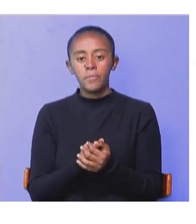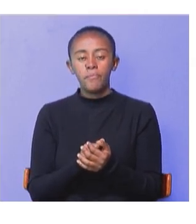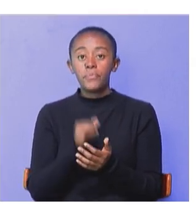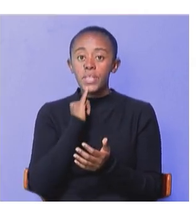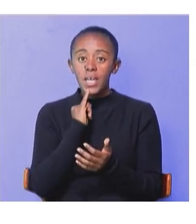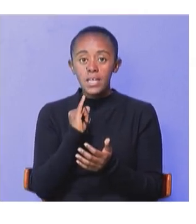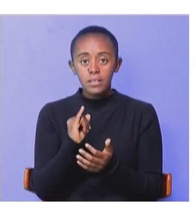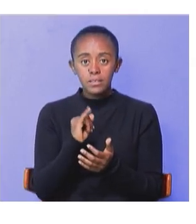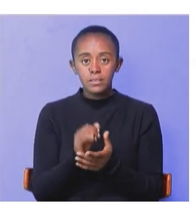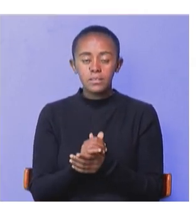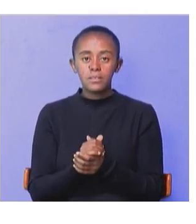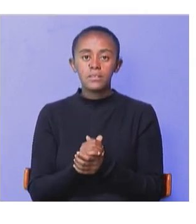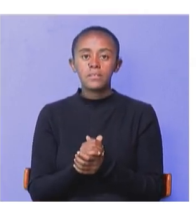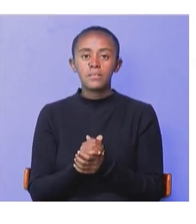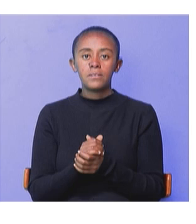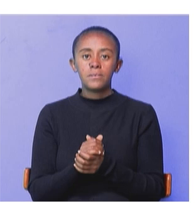is